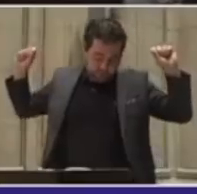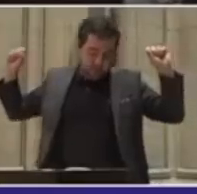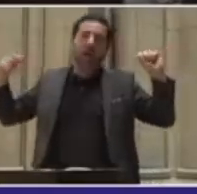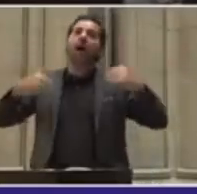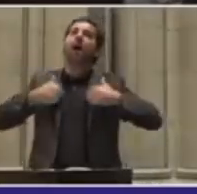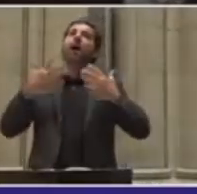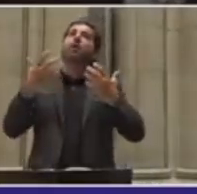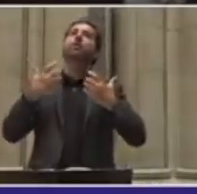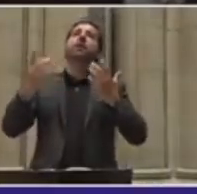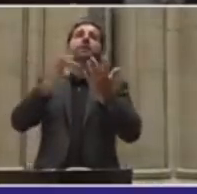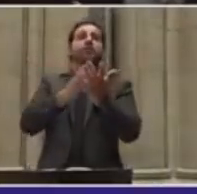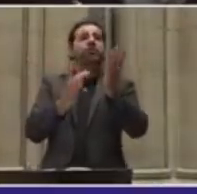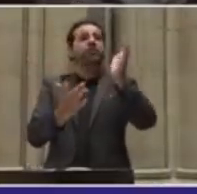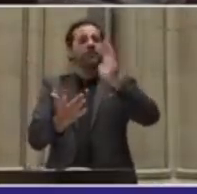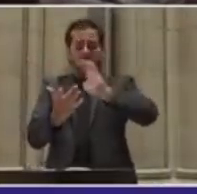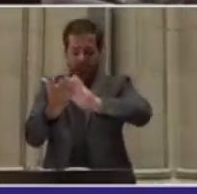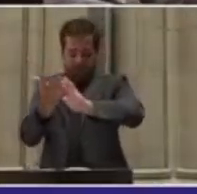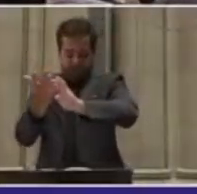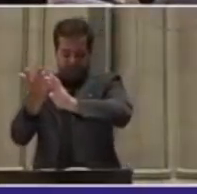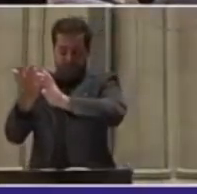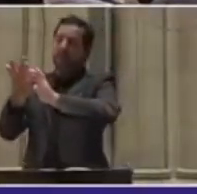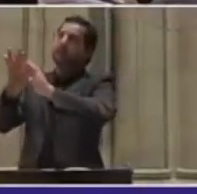I want Jesus.